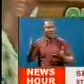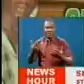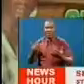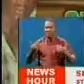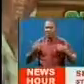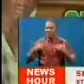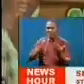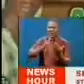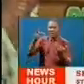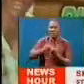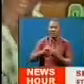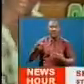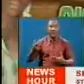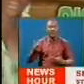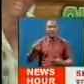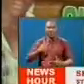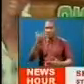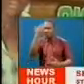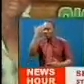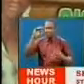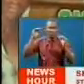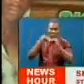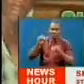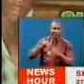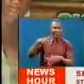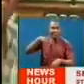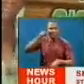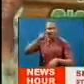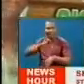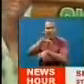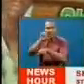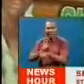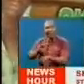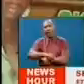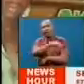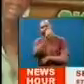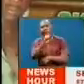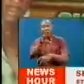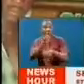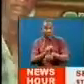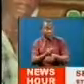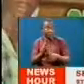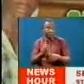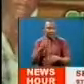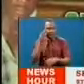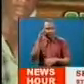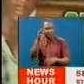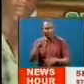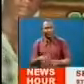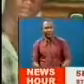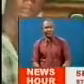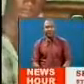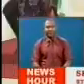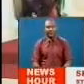this program so that we'll know more about the Nigerian culture and other cultures as well in the future if we decide to do any